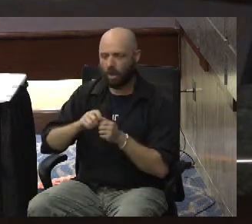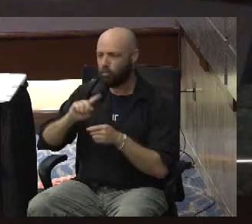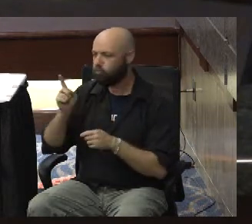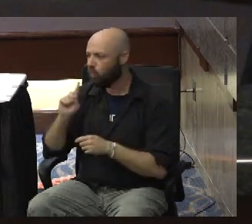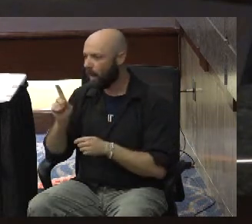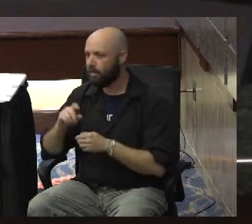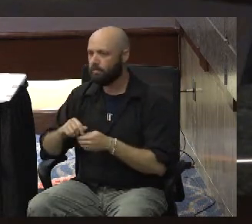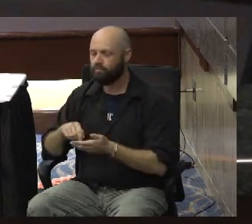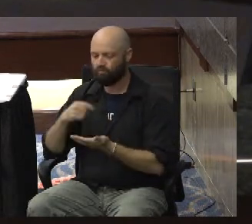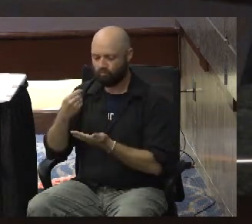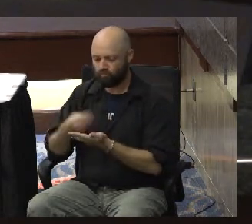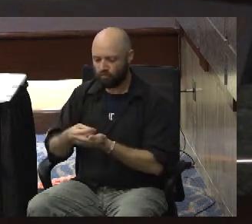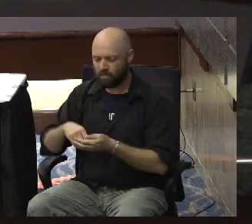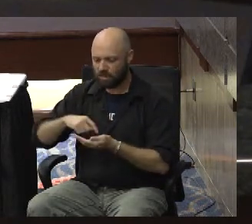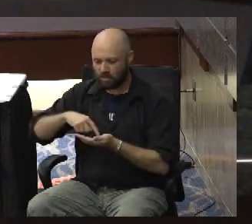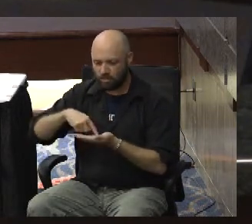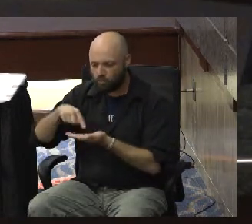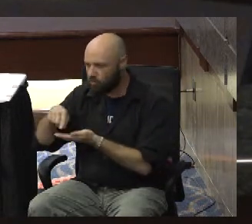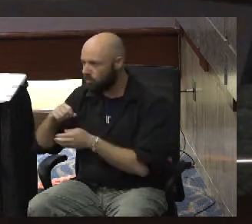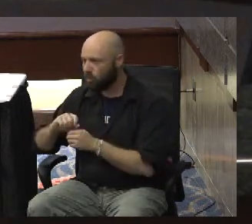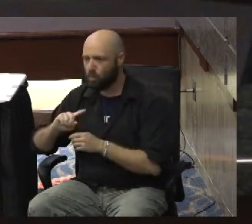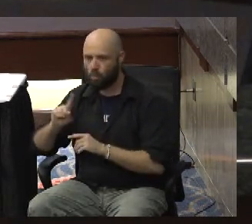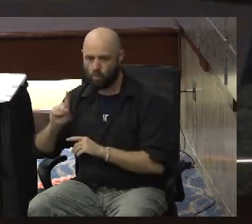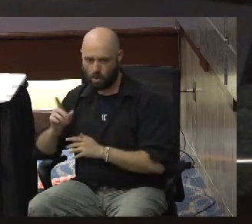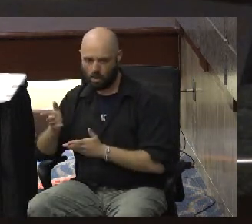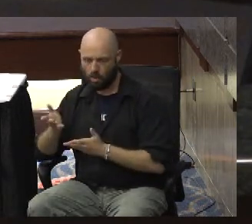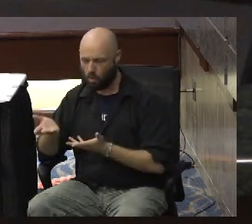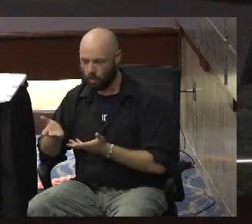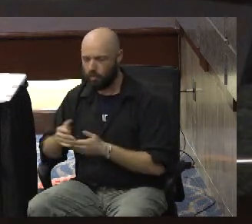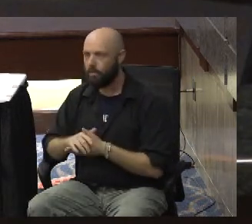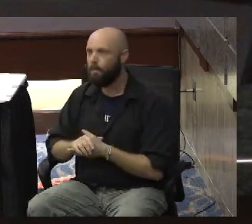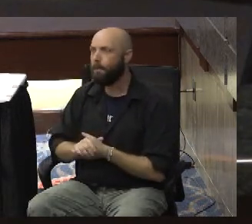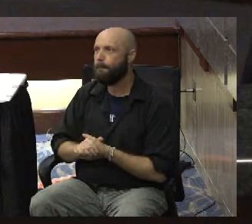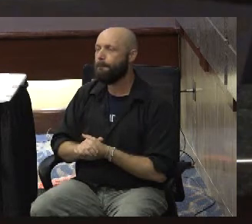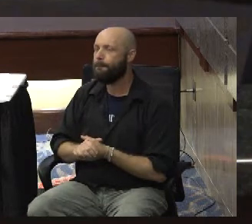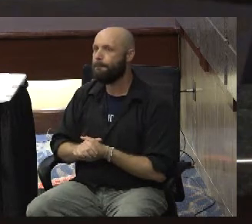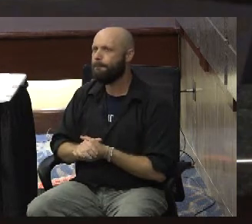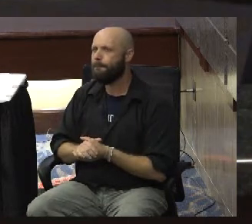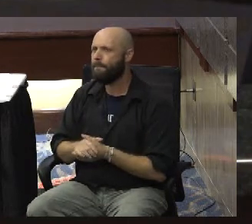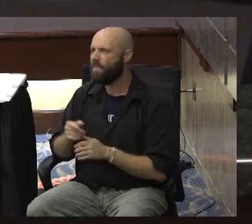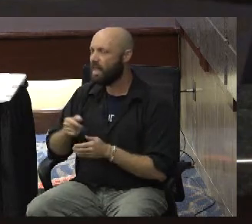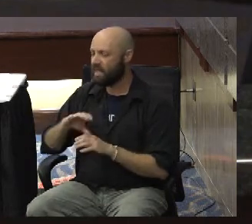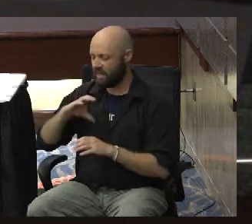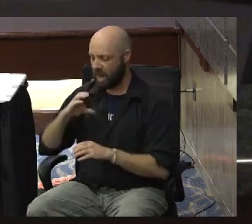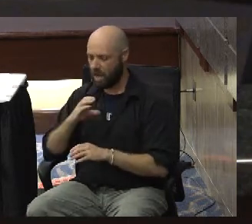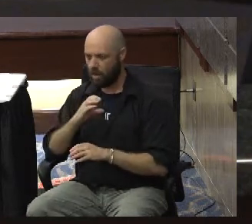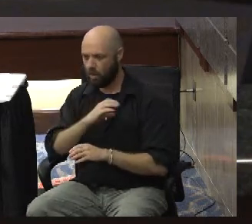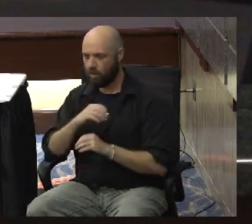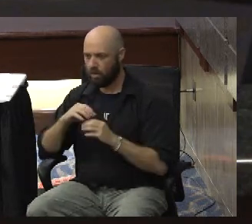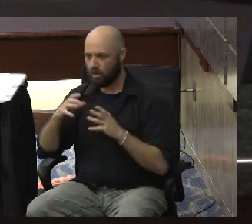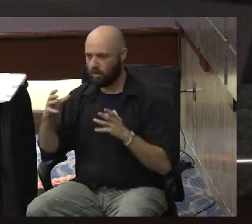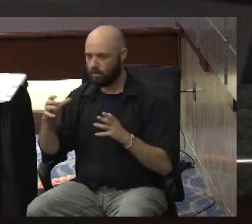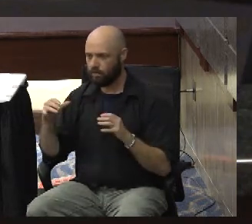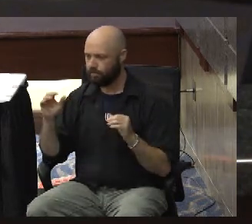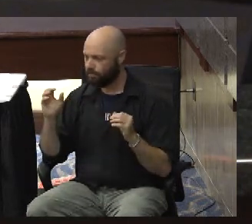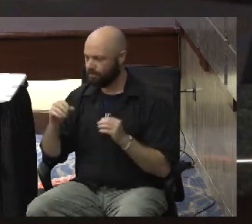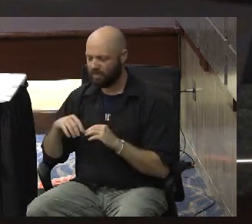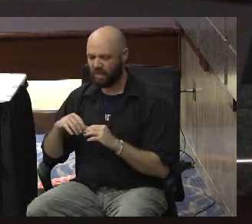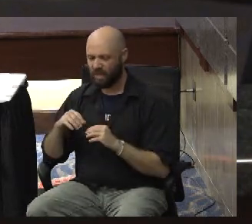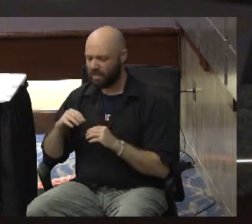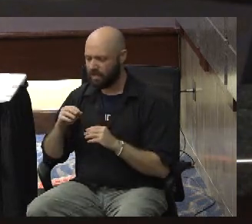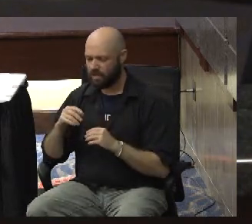money. This is no different at the municipal level than it is at the micro level. This council is committed to seeking meaningful, well-paying